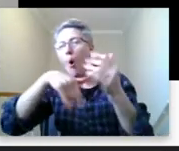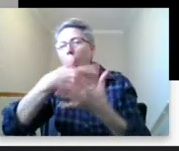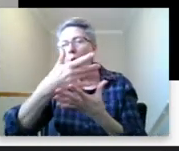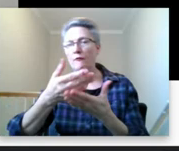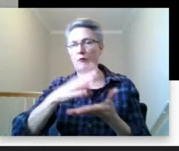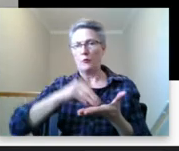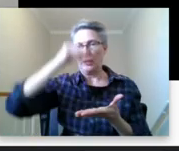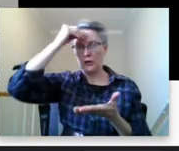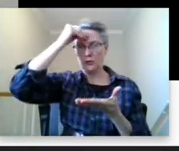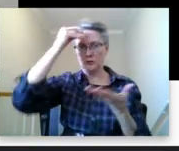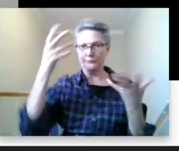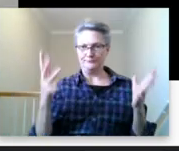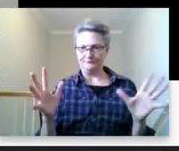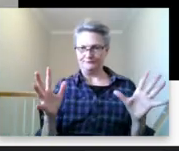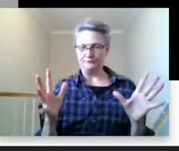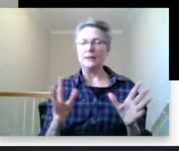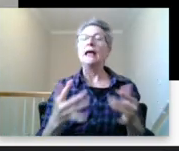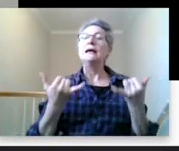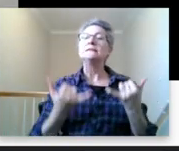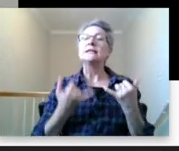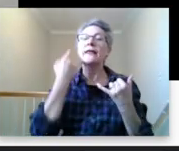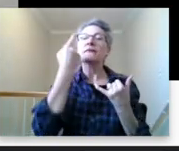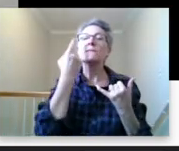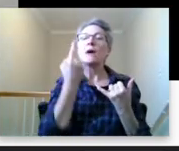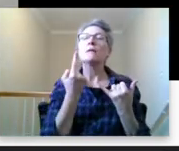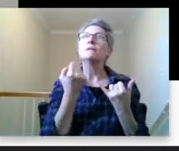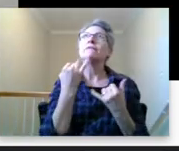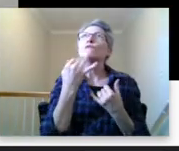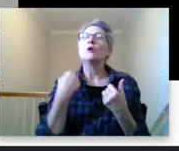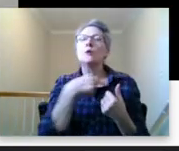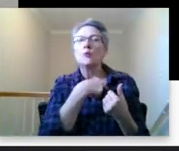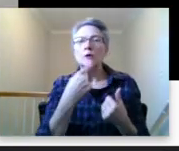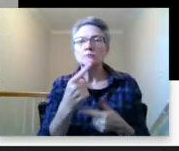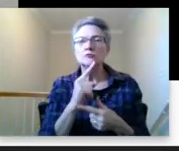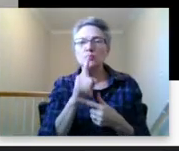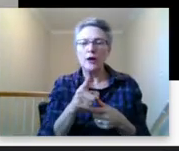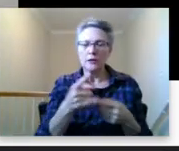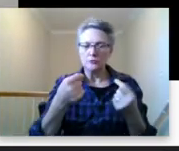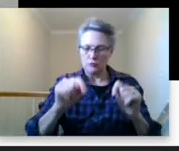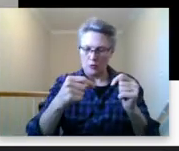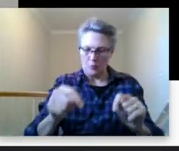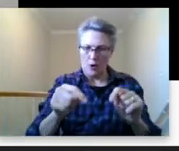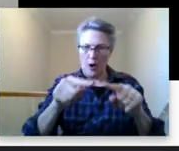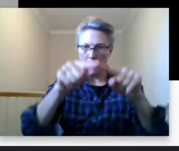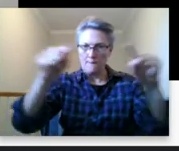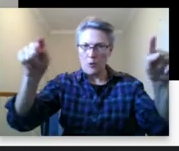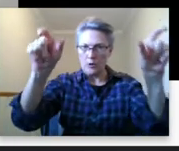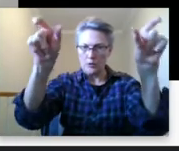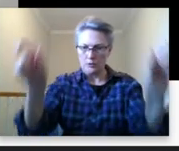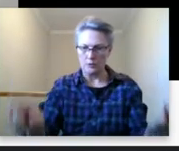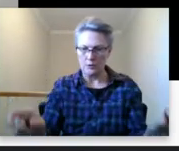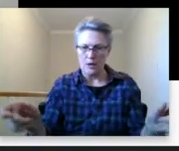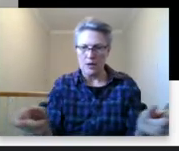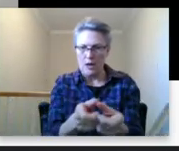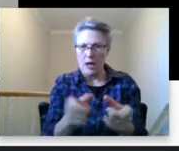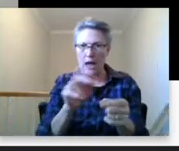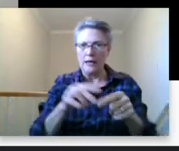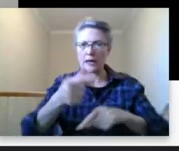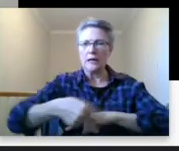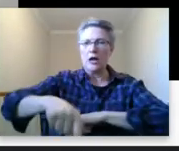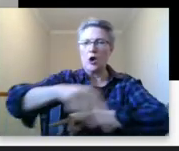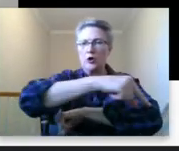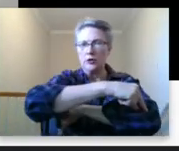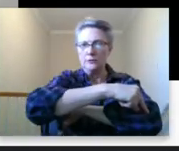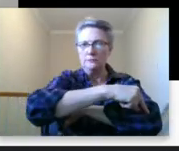for today, let's think about if we were trying to put a border on a garden in a backyard, for instance,